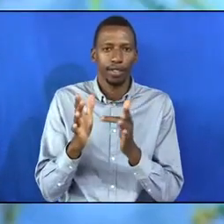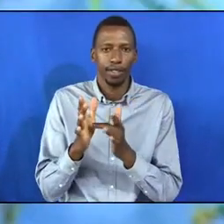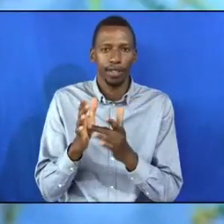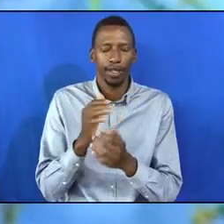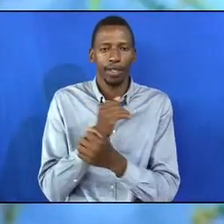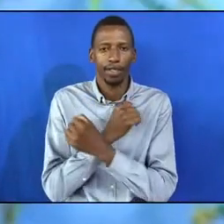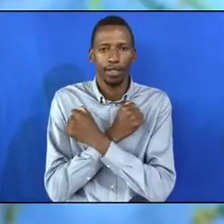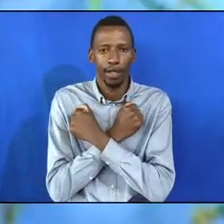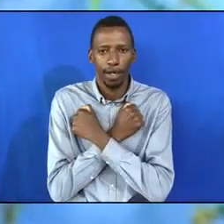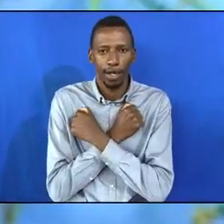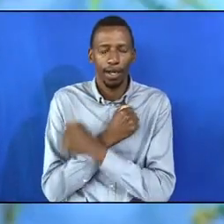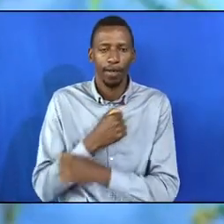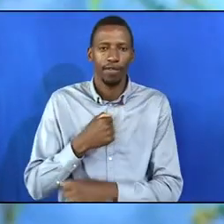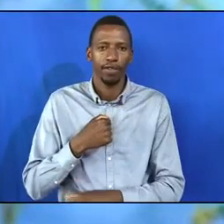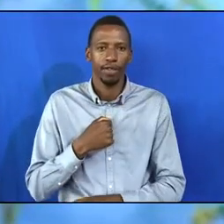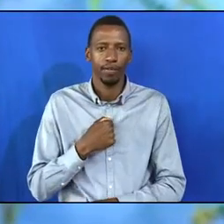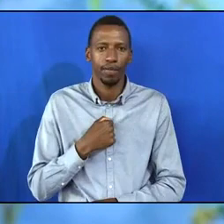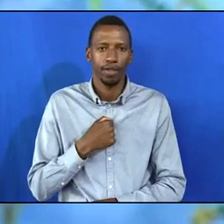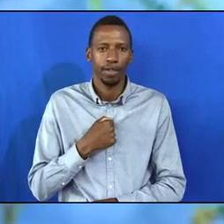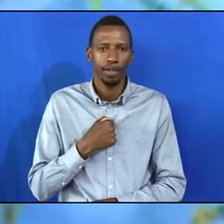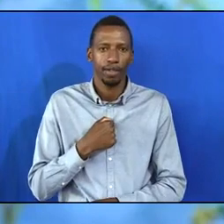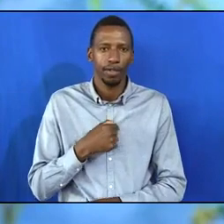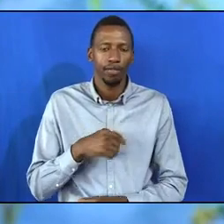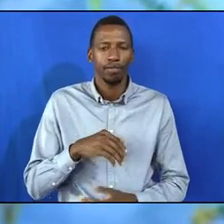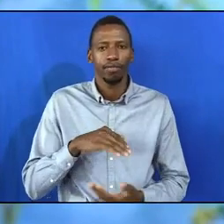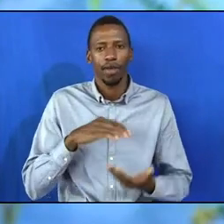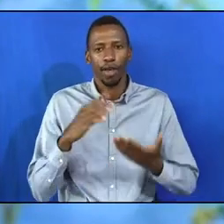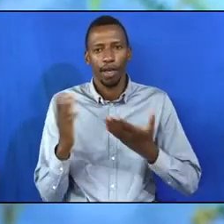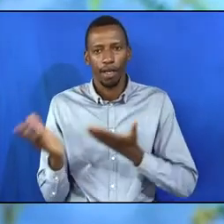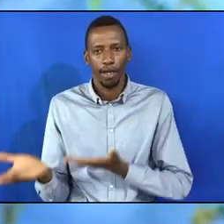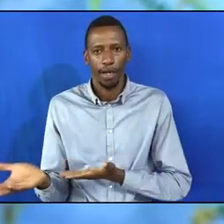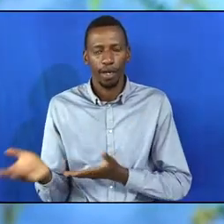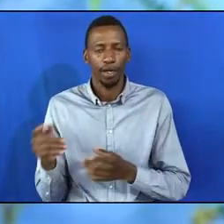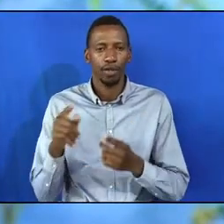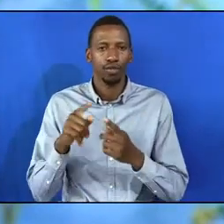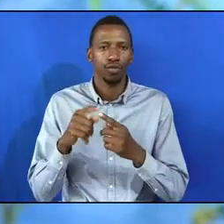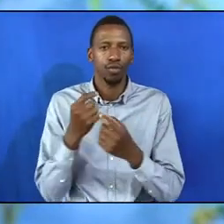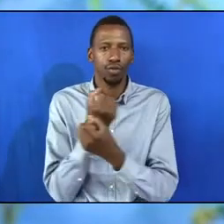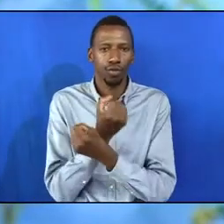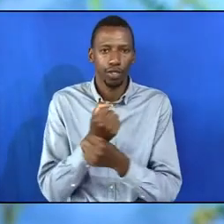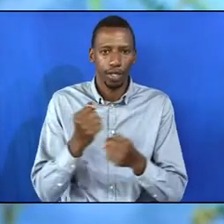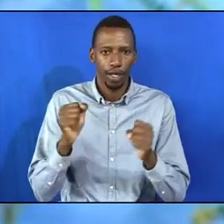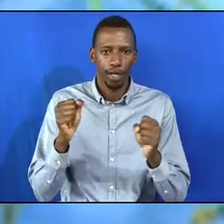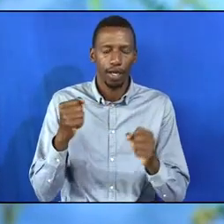Jesus loves me, died to save me.